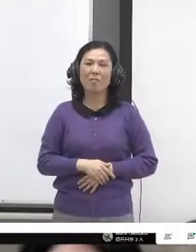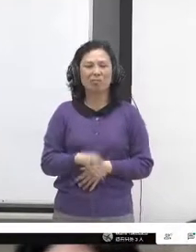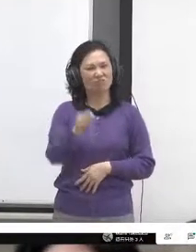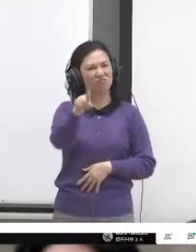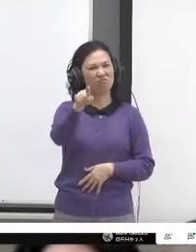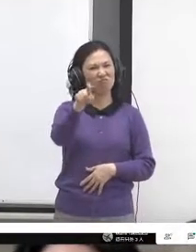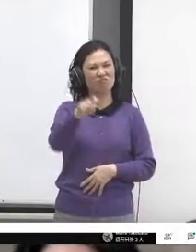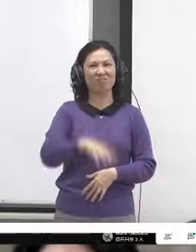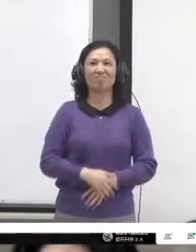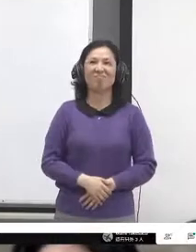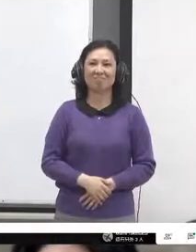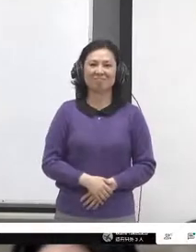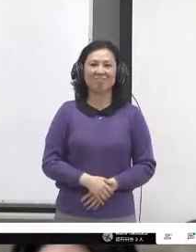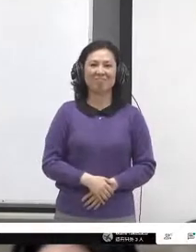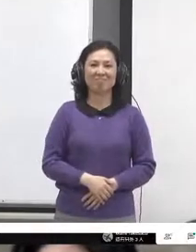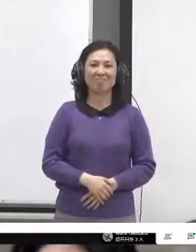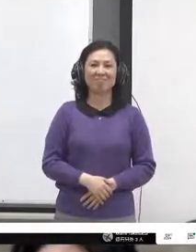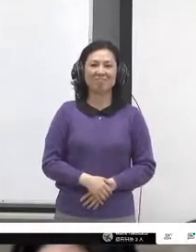really.